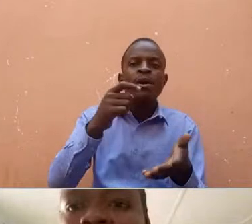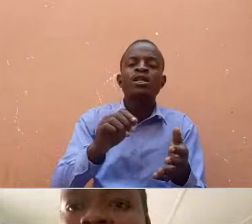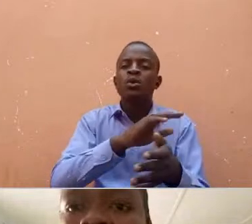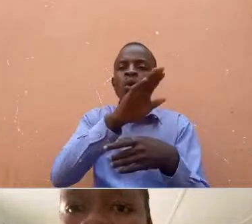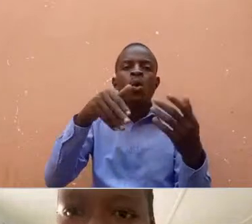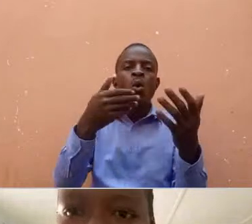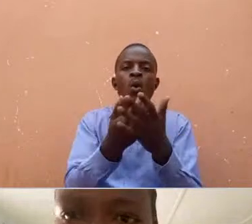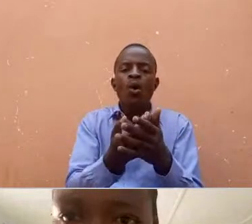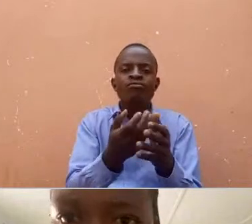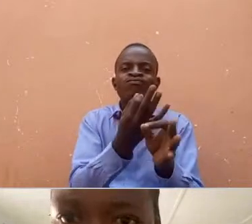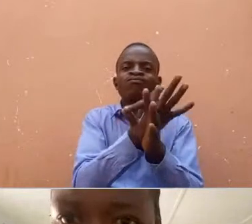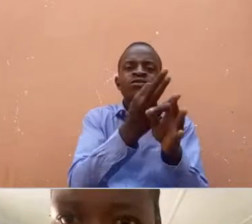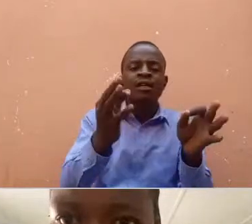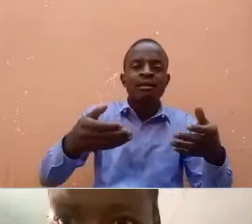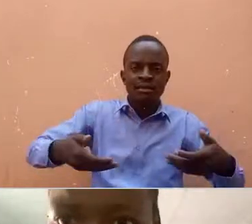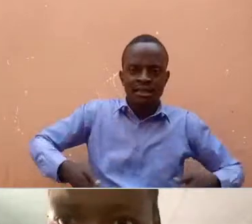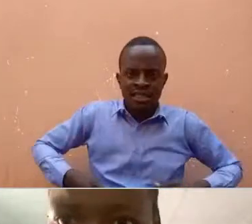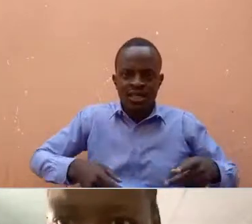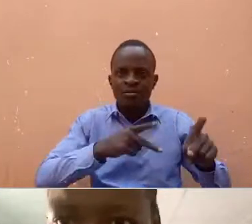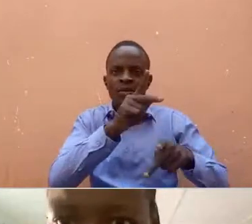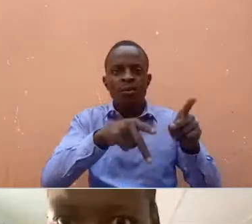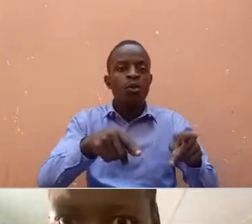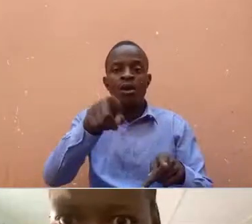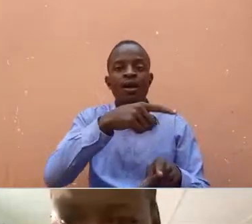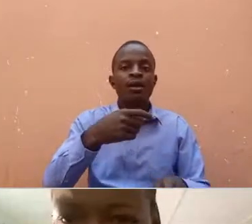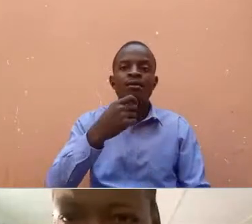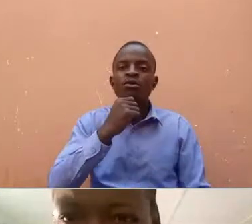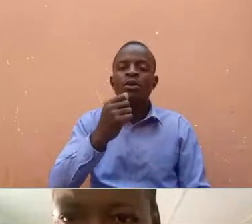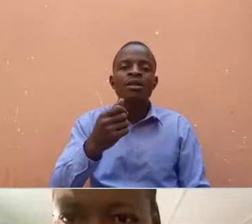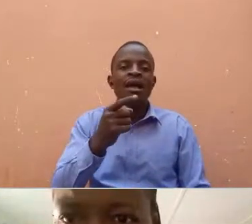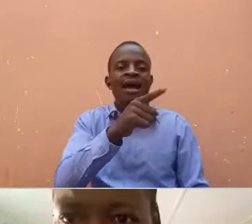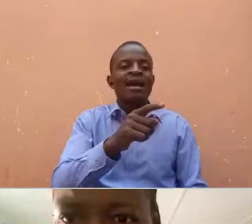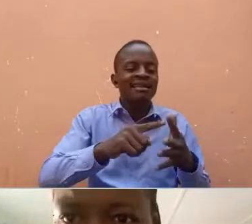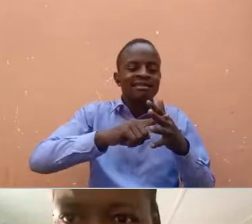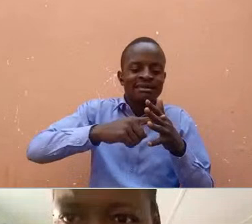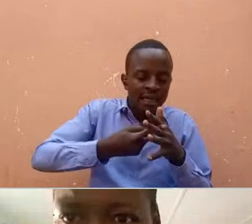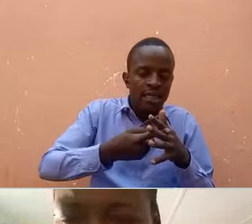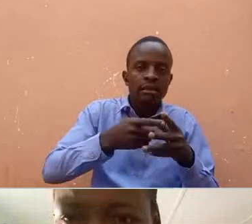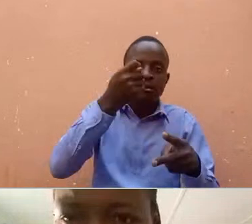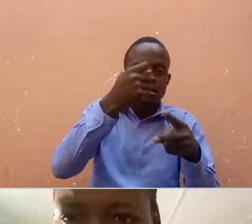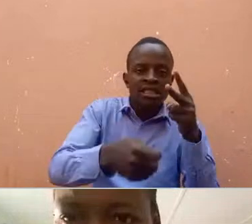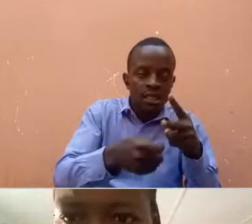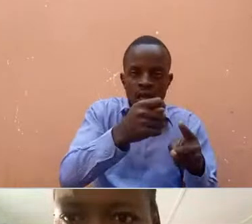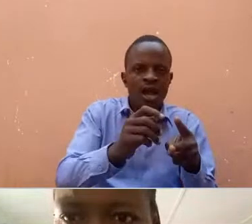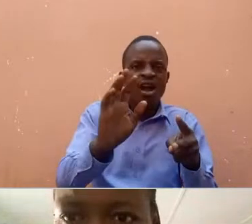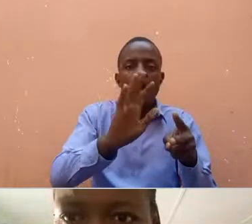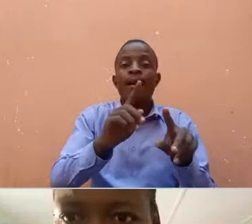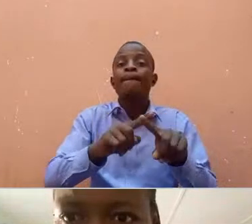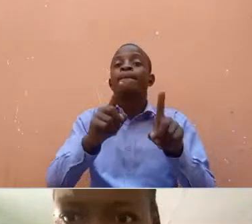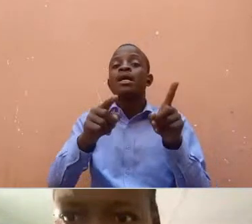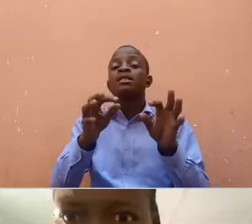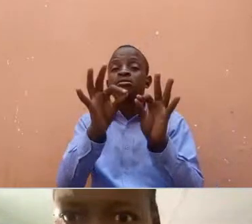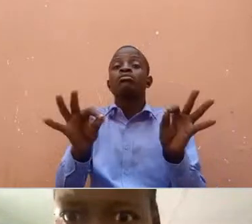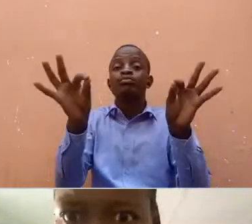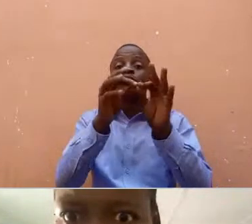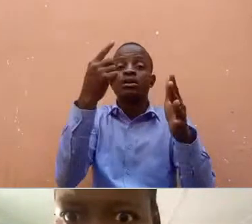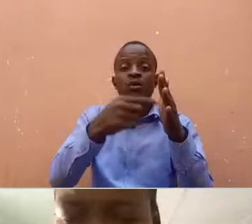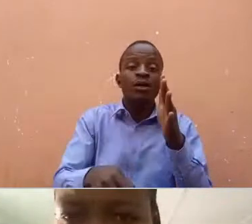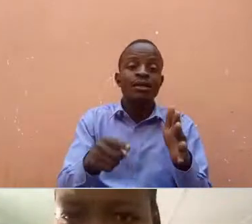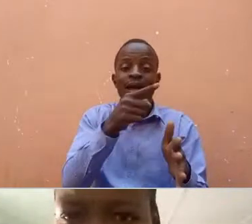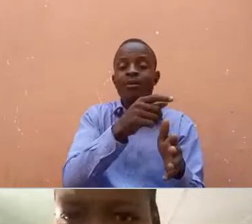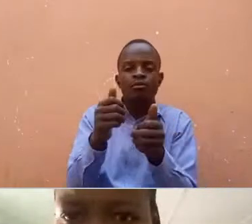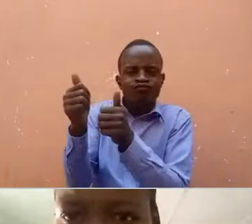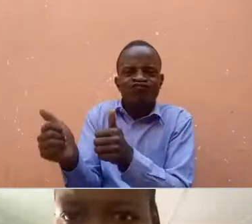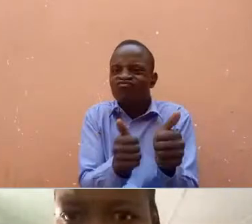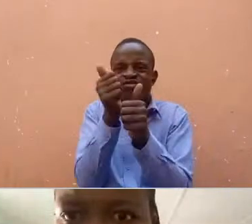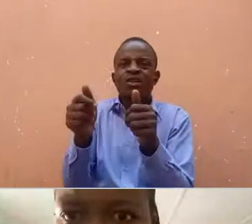young people, not because you are telling them to start having sex, but because the fact is that they are having sex. Even